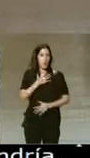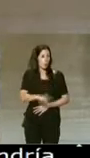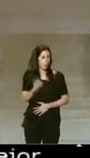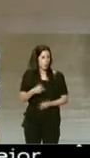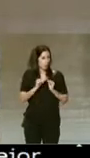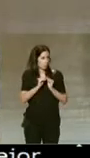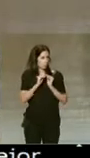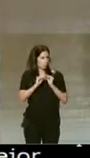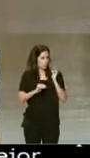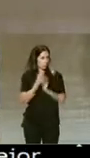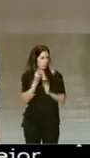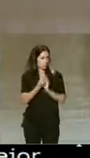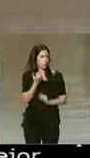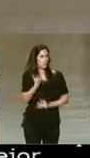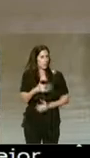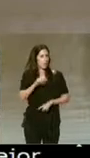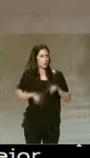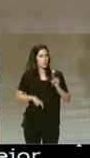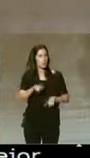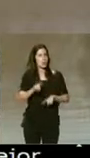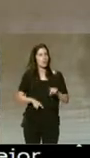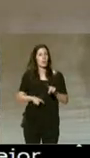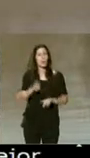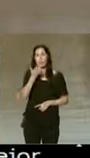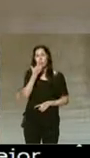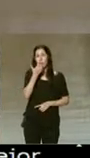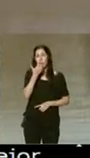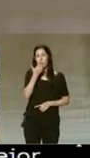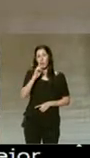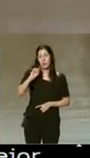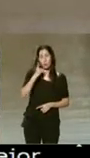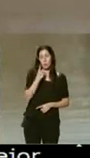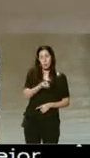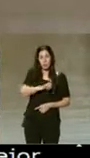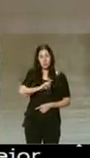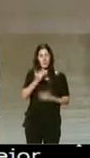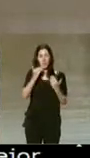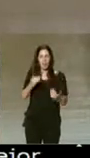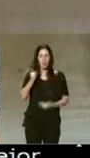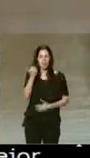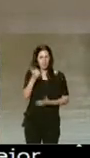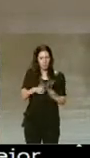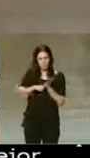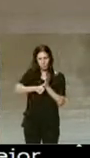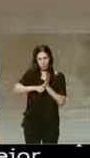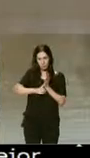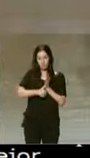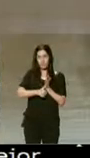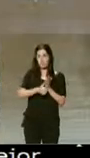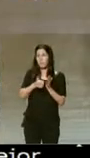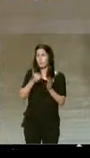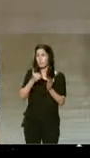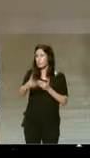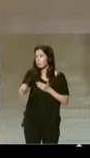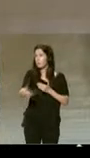I've only been impaired for 1 year. Perhaps you've done this so far, but again,